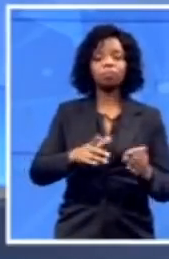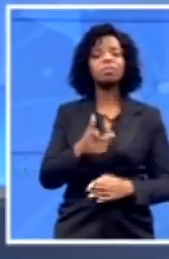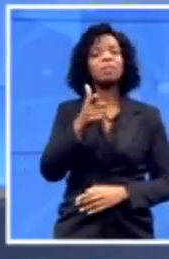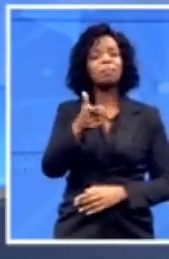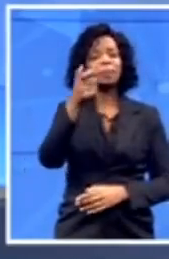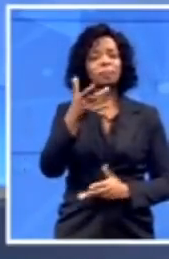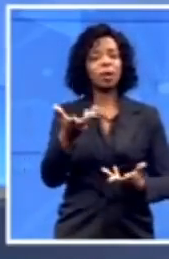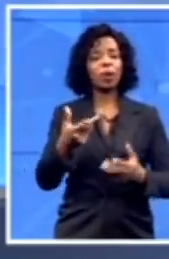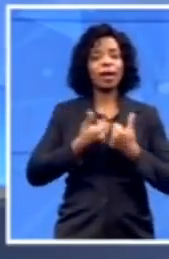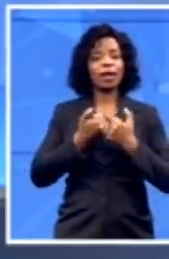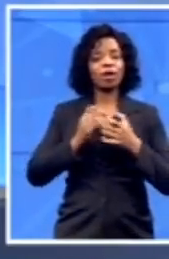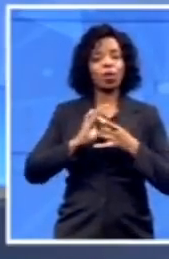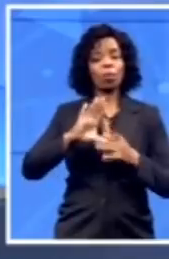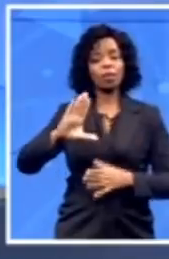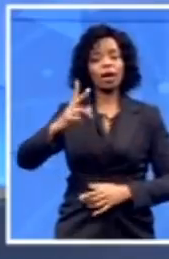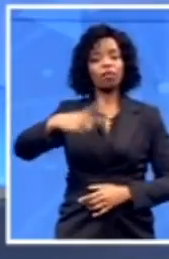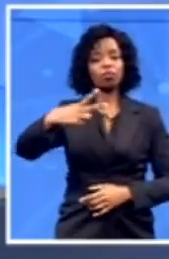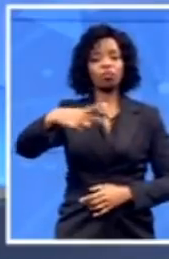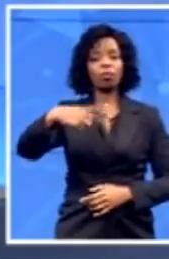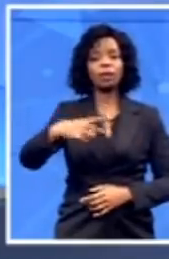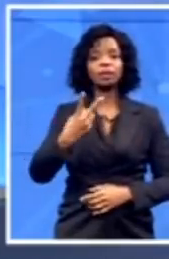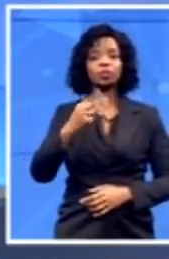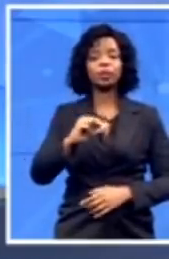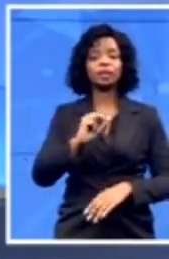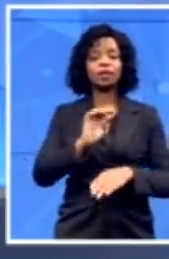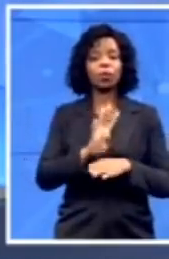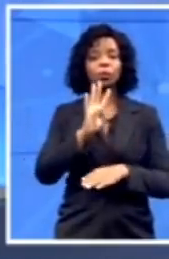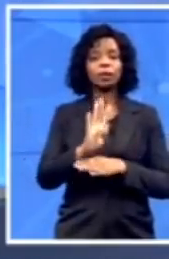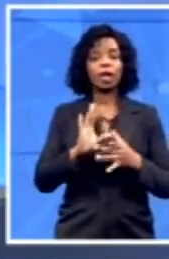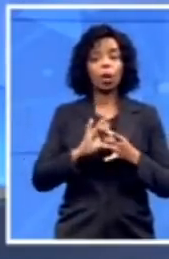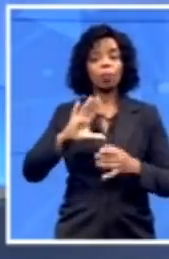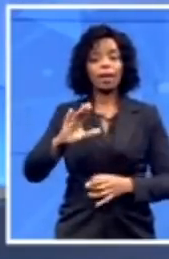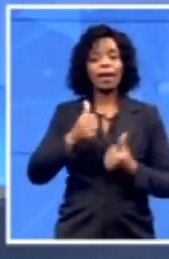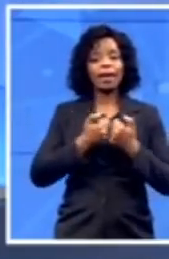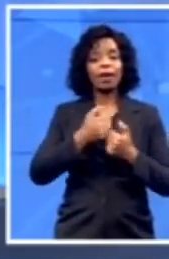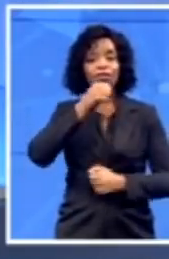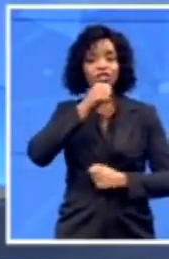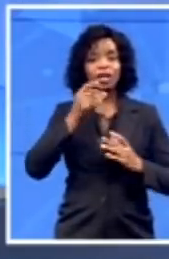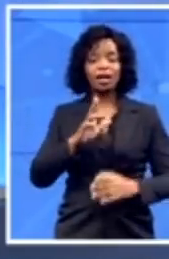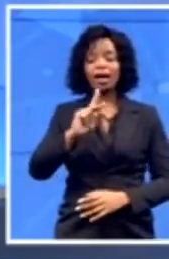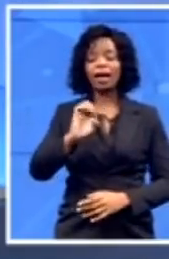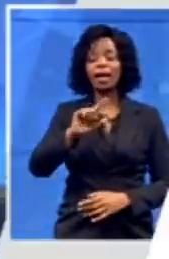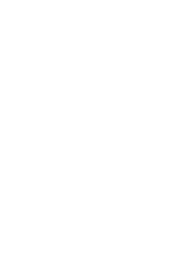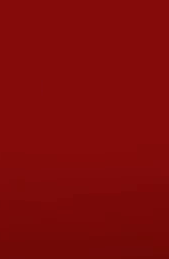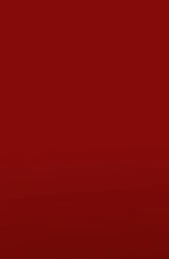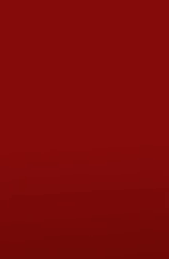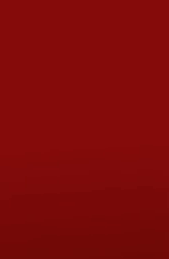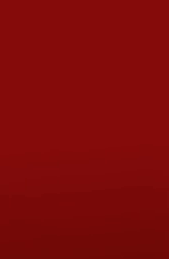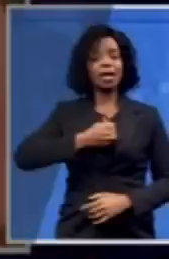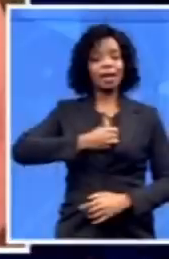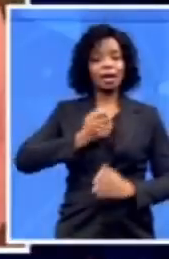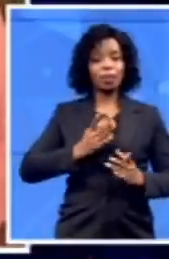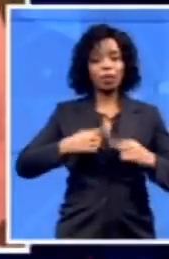Khumalo, in Vosloorus in 2014. SABC News reporter Hasina Gori has been covering the case and joins us now live.